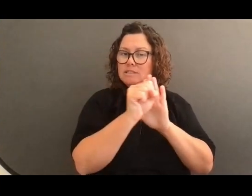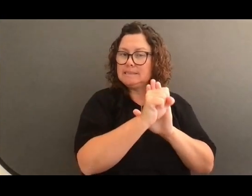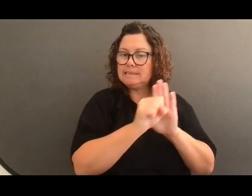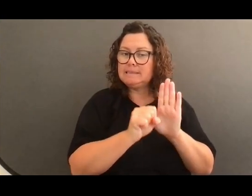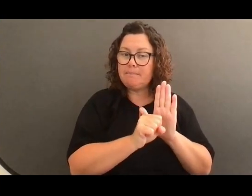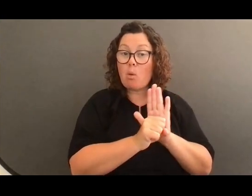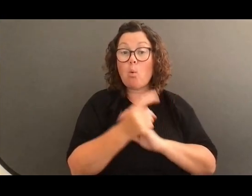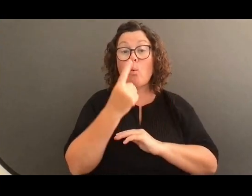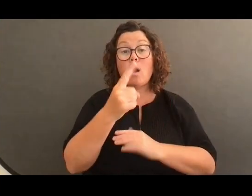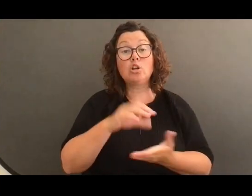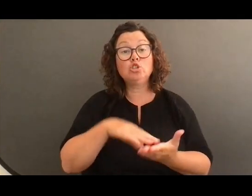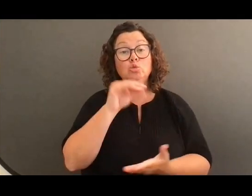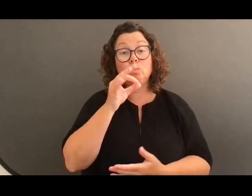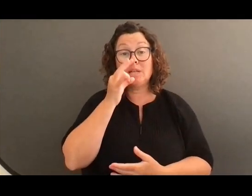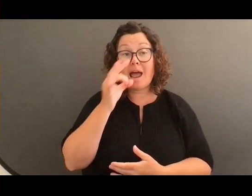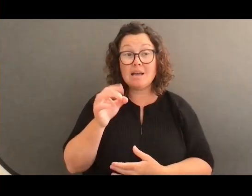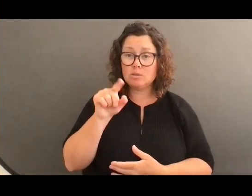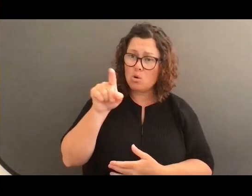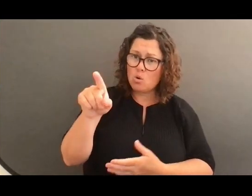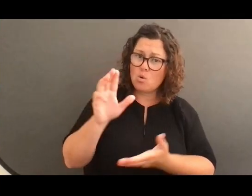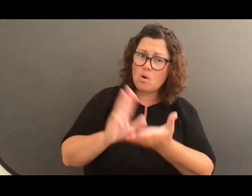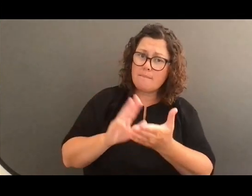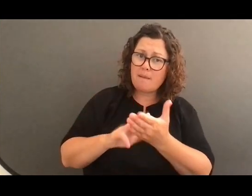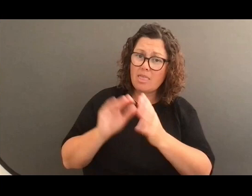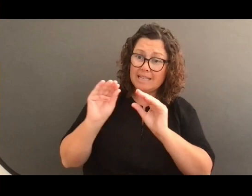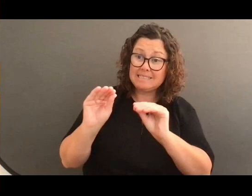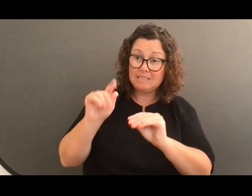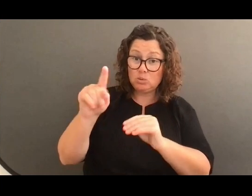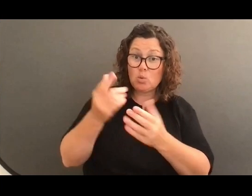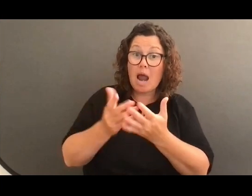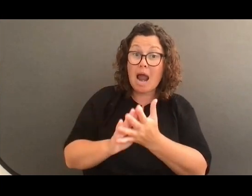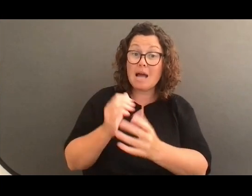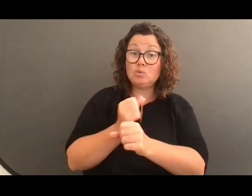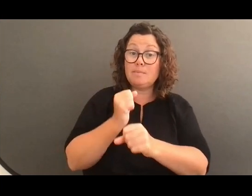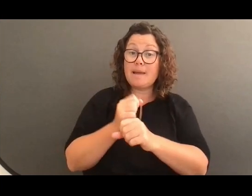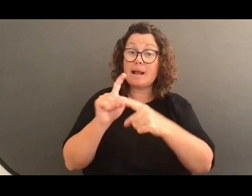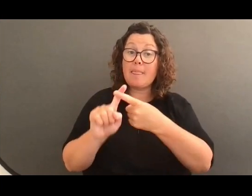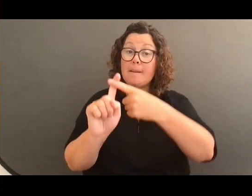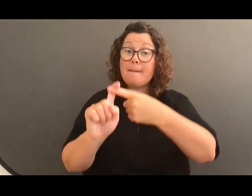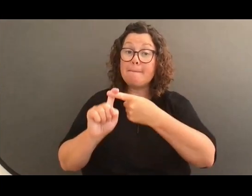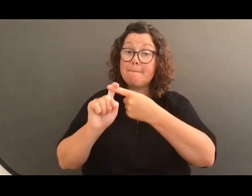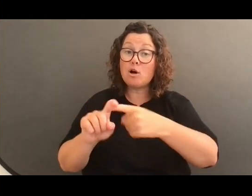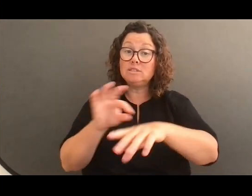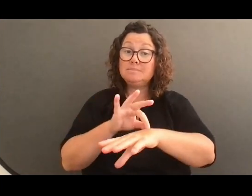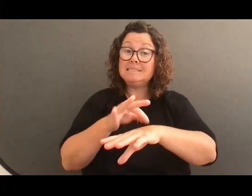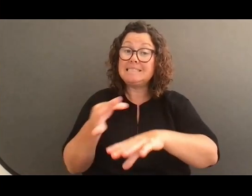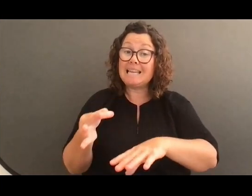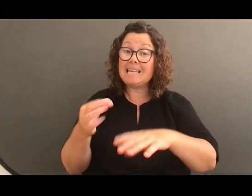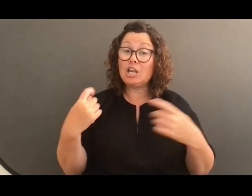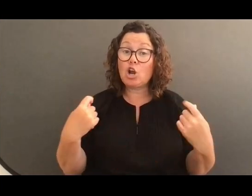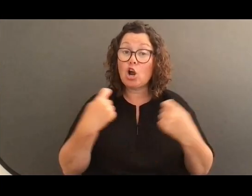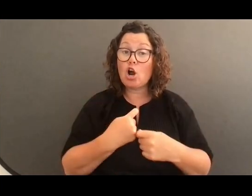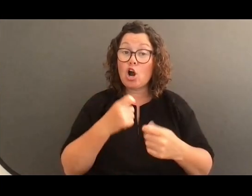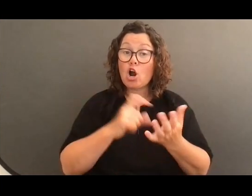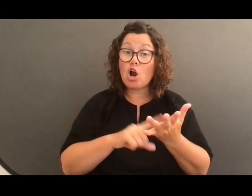student was, did your mother teach you how to make this possum skin cloak? Now, this is really poignant. Trina is part